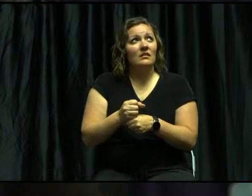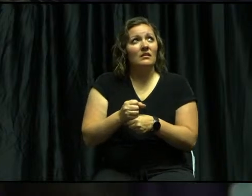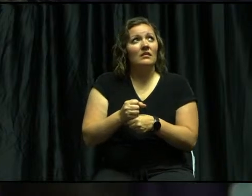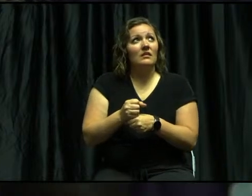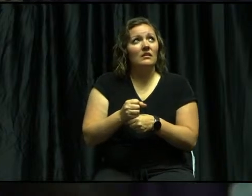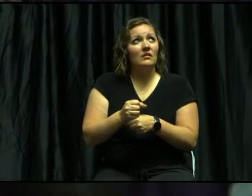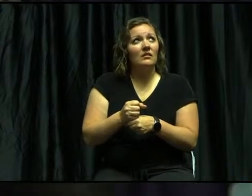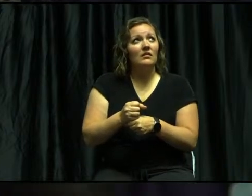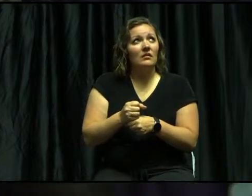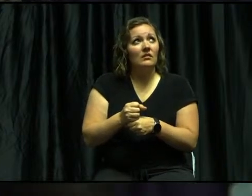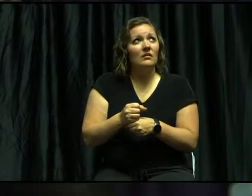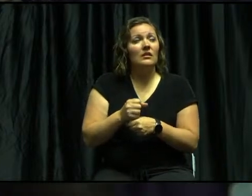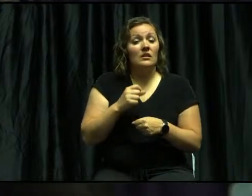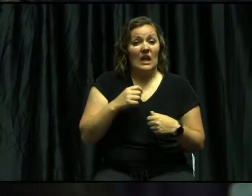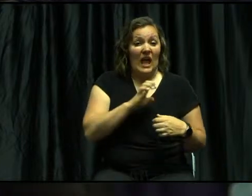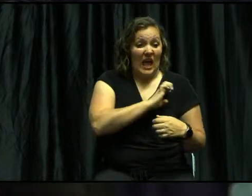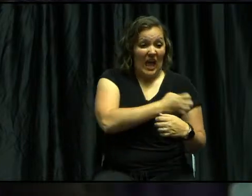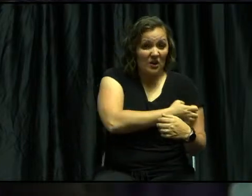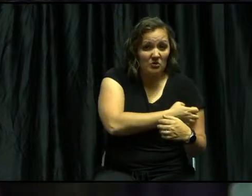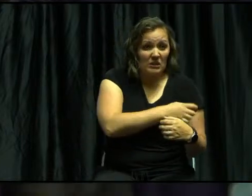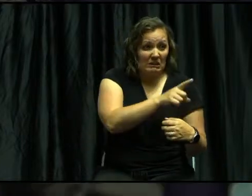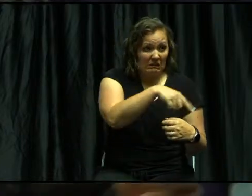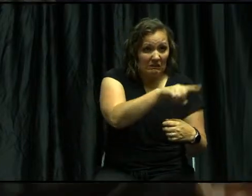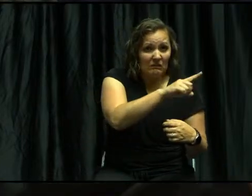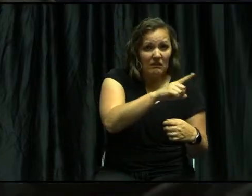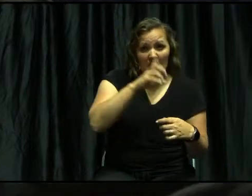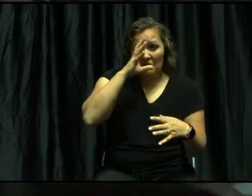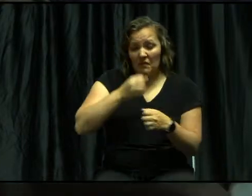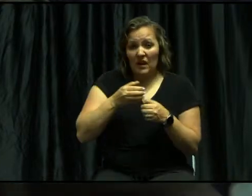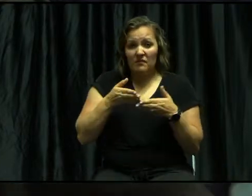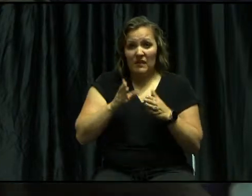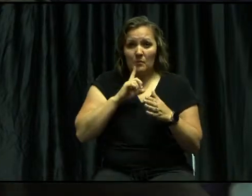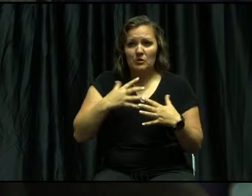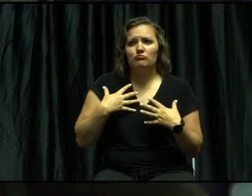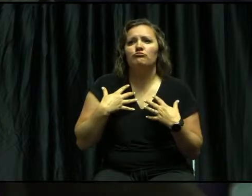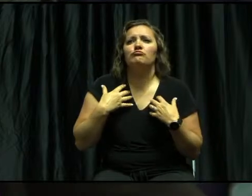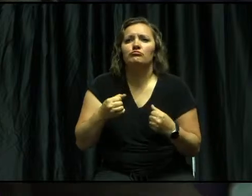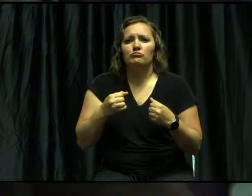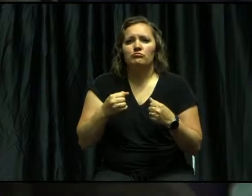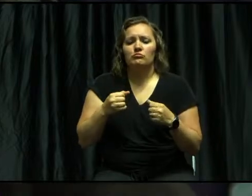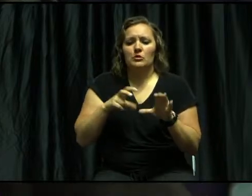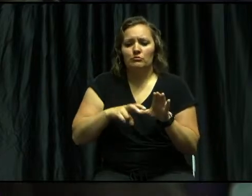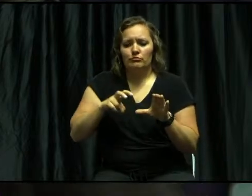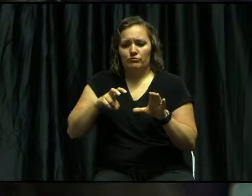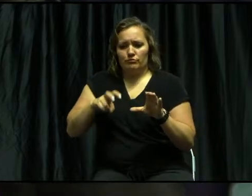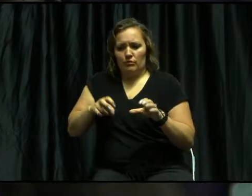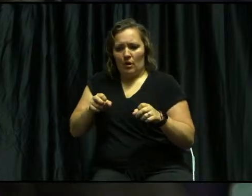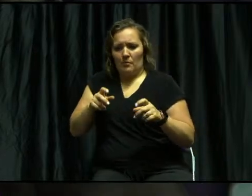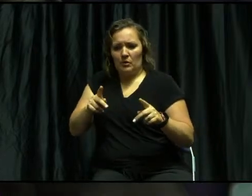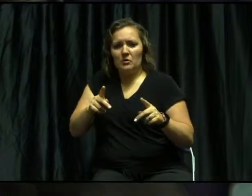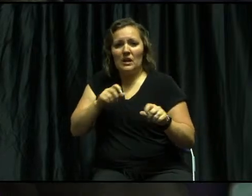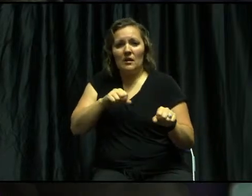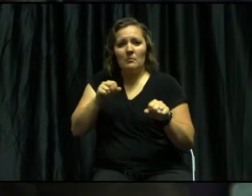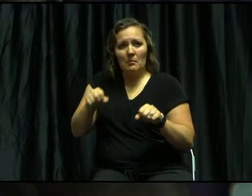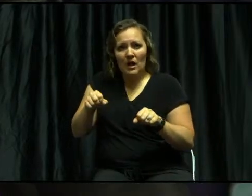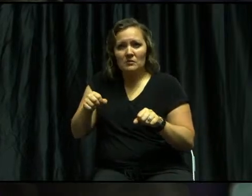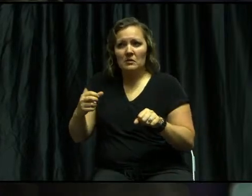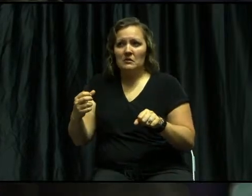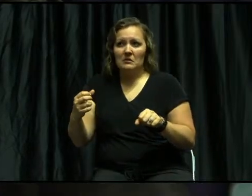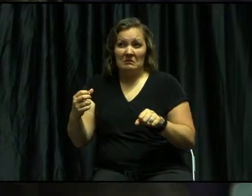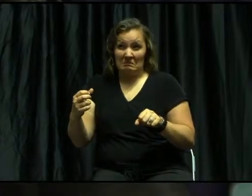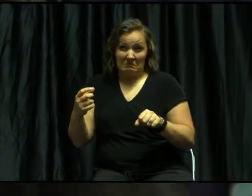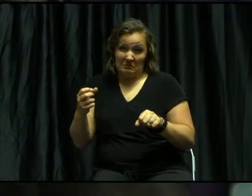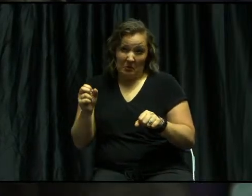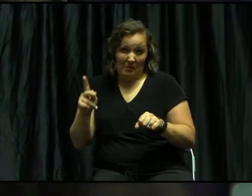energy and faith allowed me to have the courage to walk away from this opportunity and the possibility of returning to the